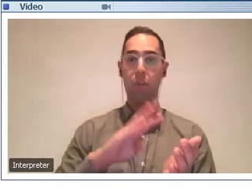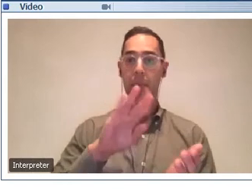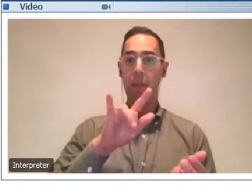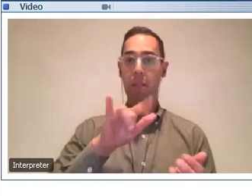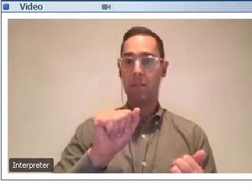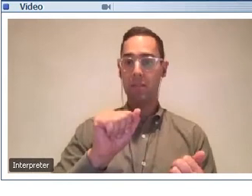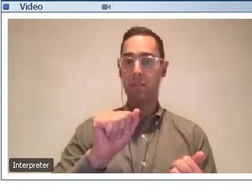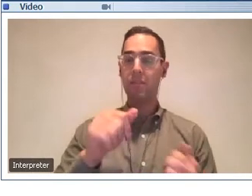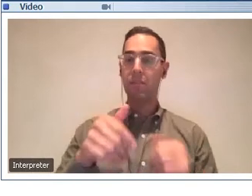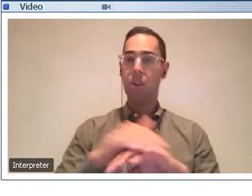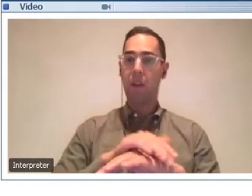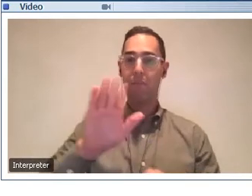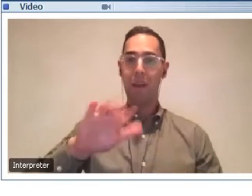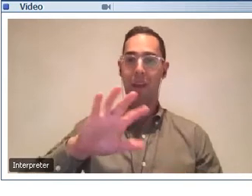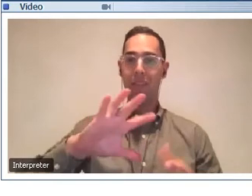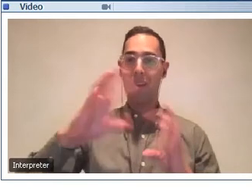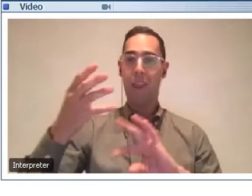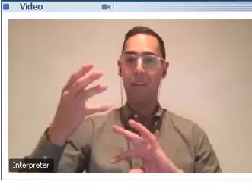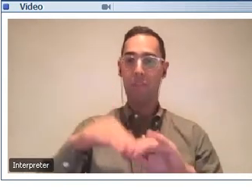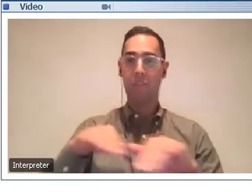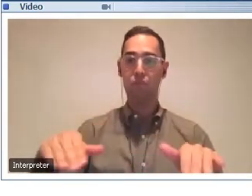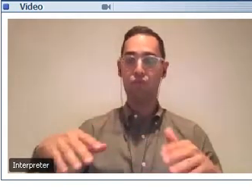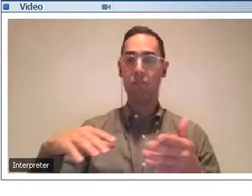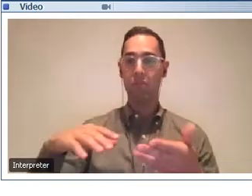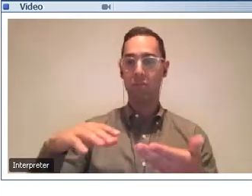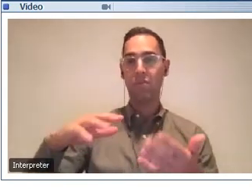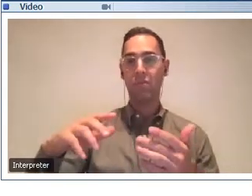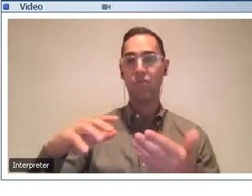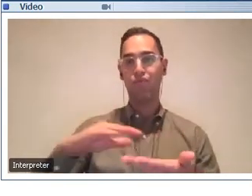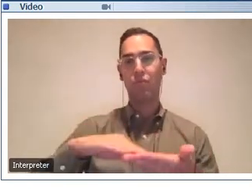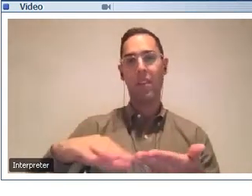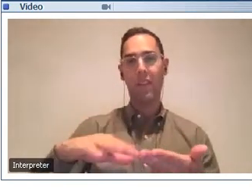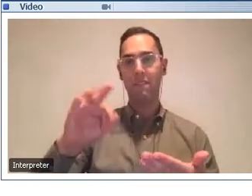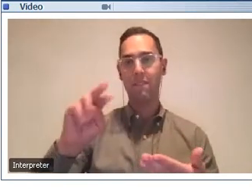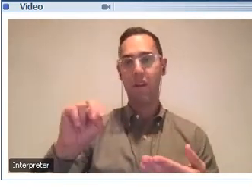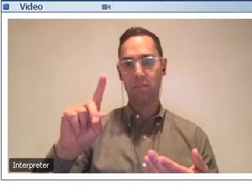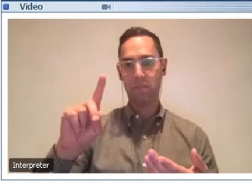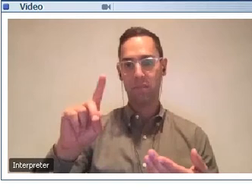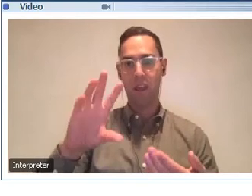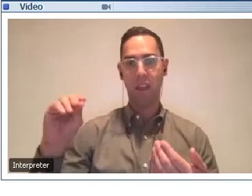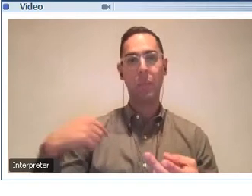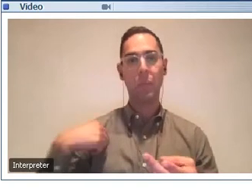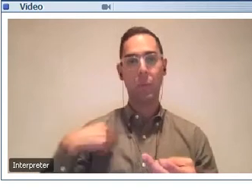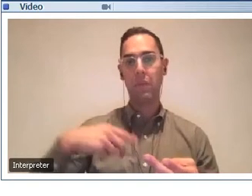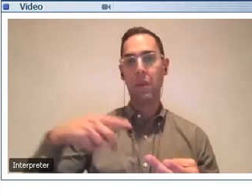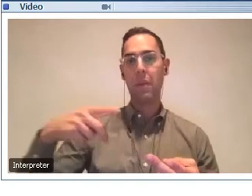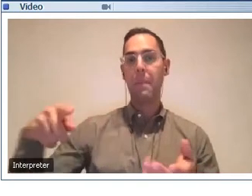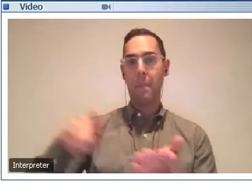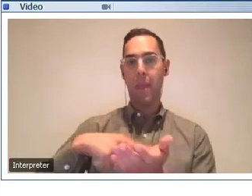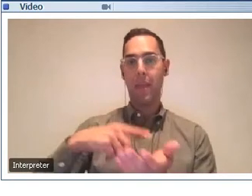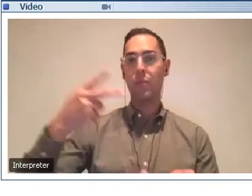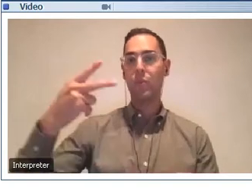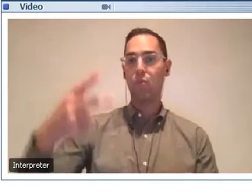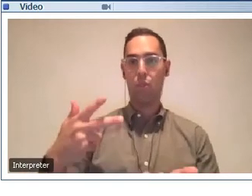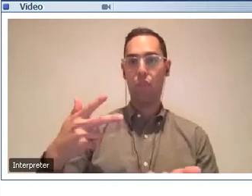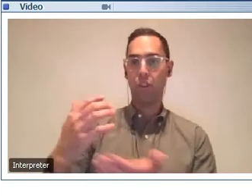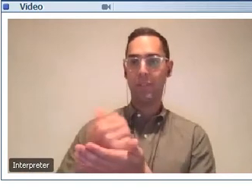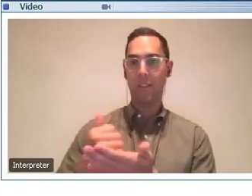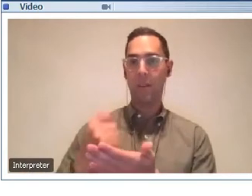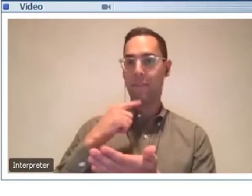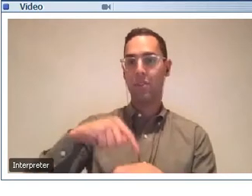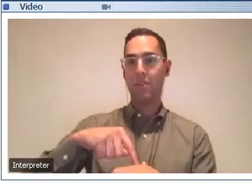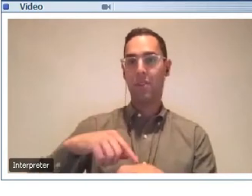paid 2/3 of our income from the time off. So not only were we able to take care of her, which is huge in and of itself, and know that we would still have our